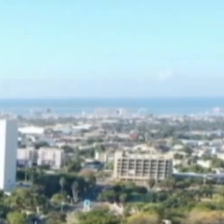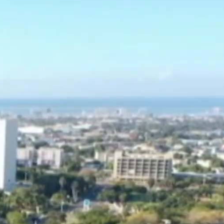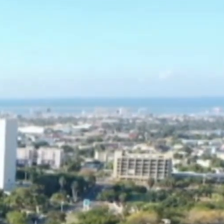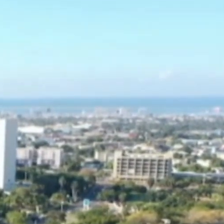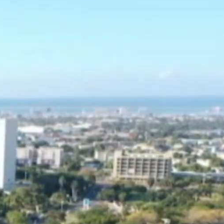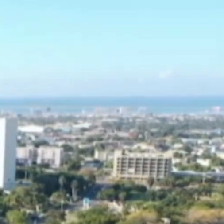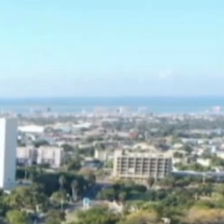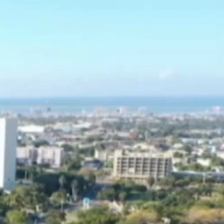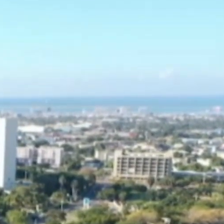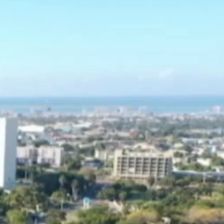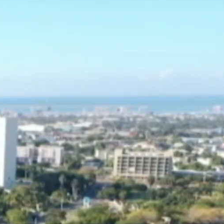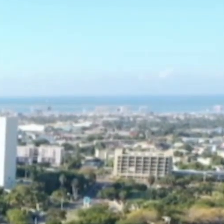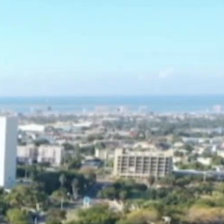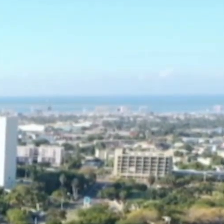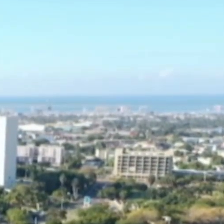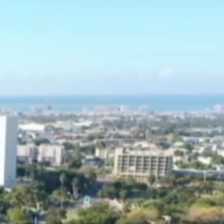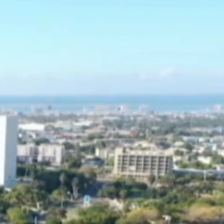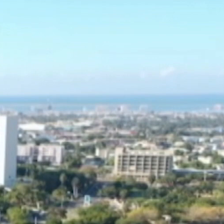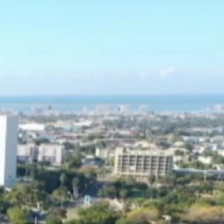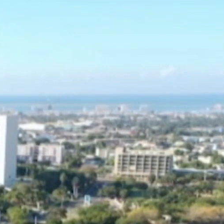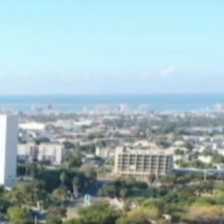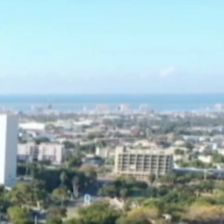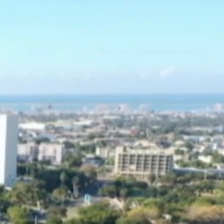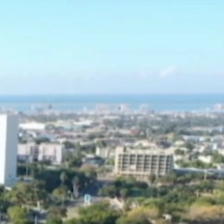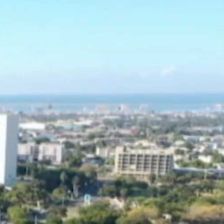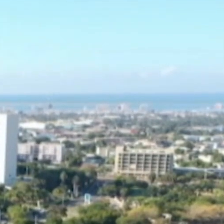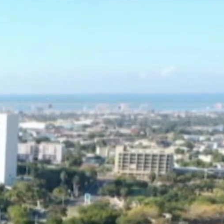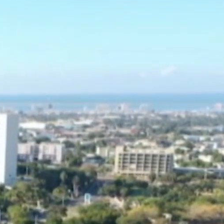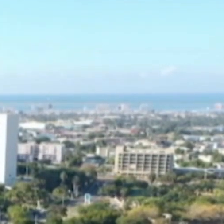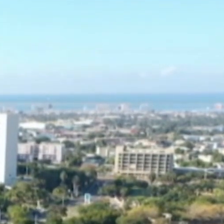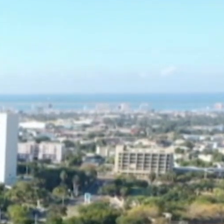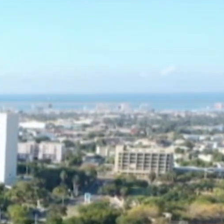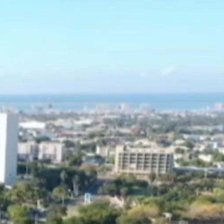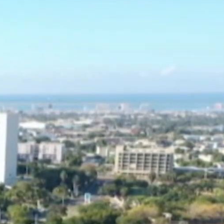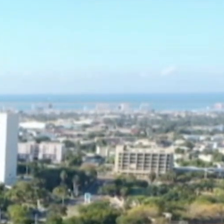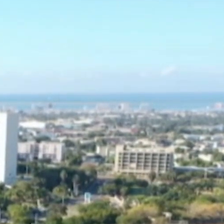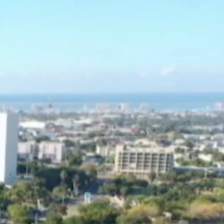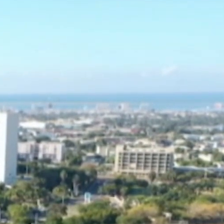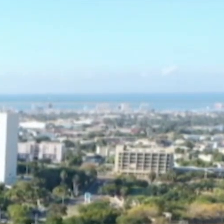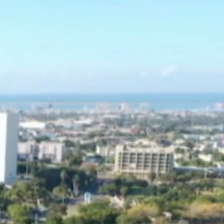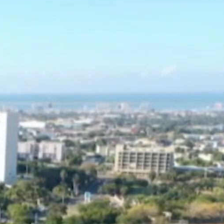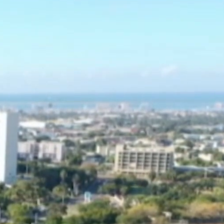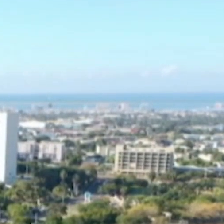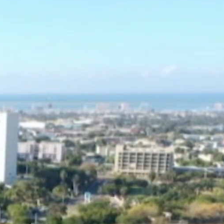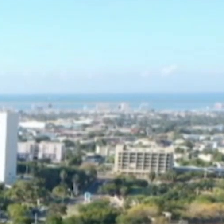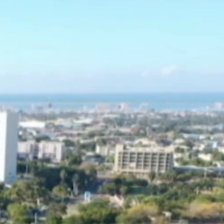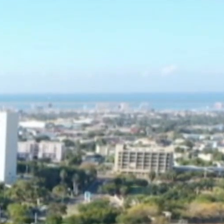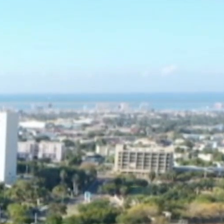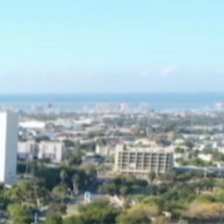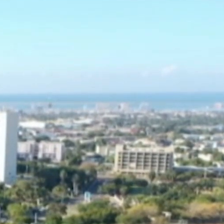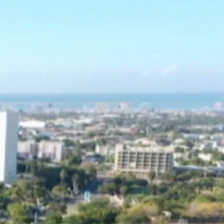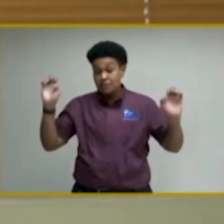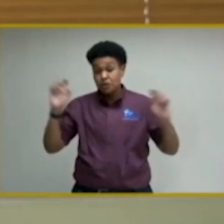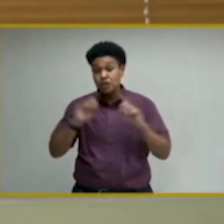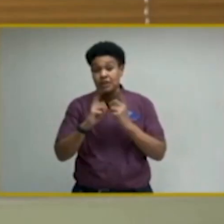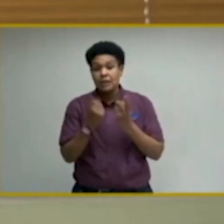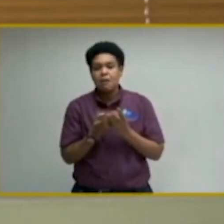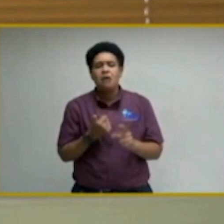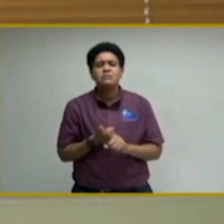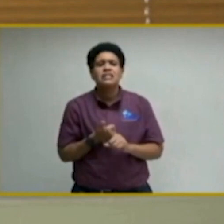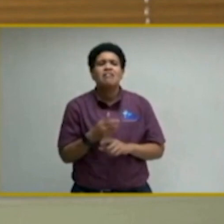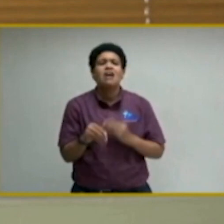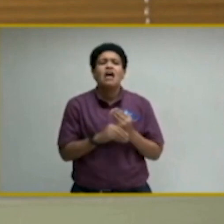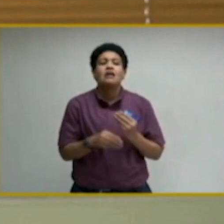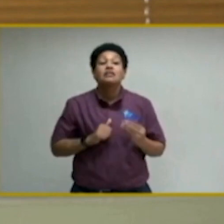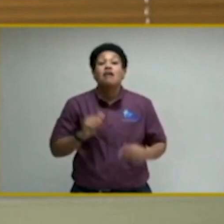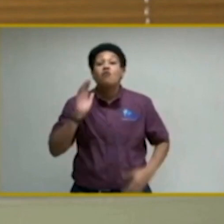be re-emphasized. We will be having discussions with our emergency departments. I